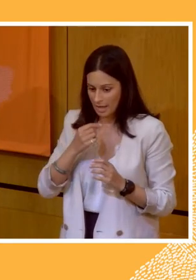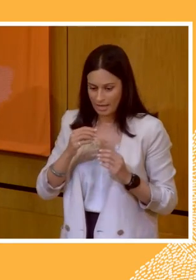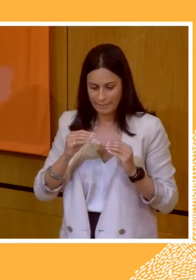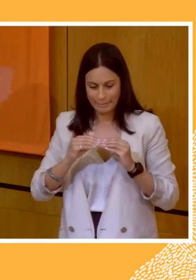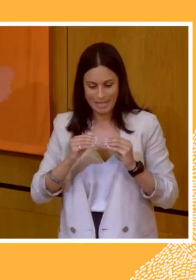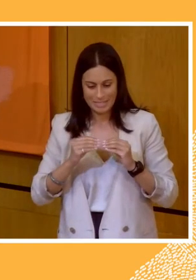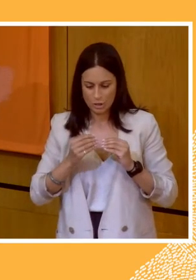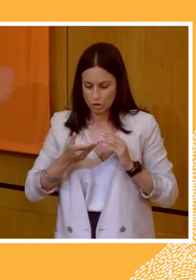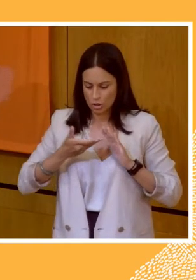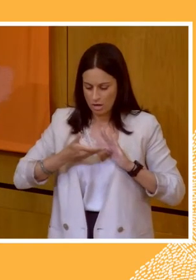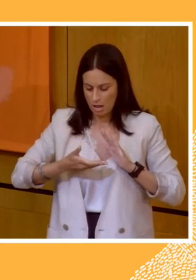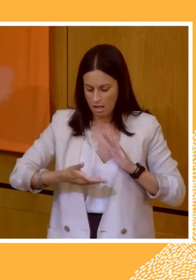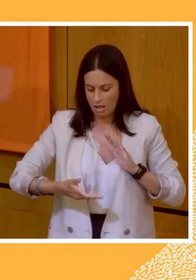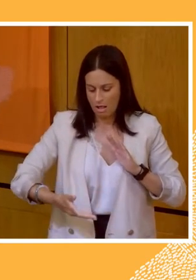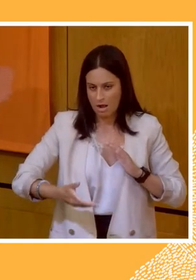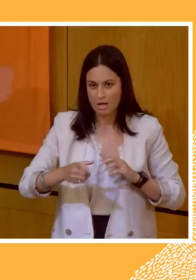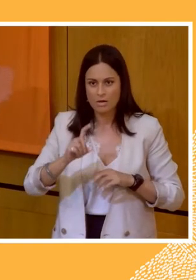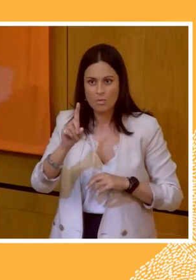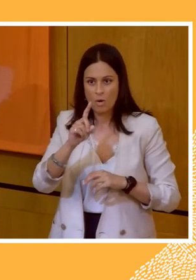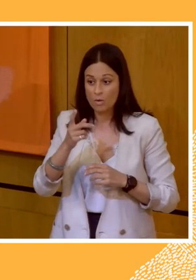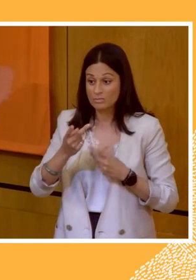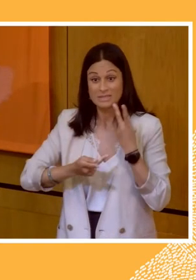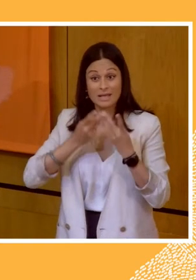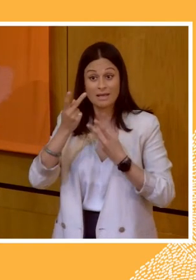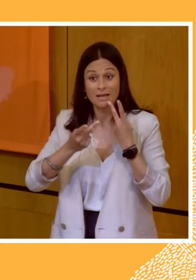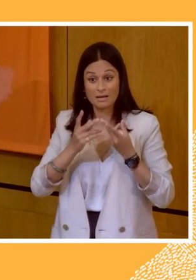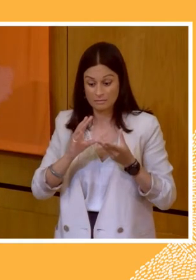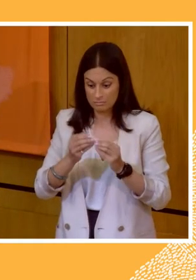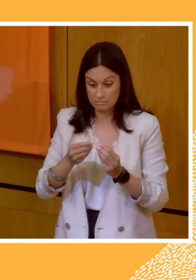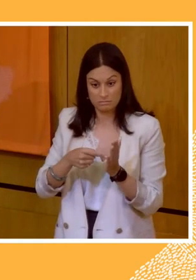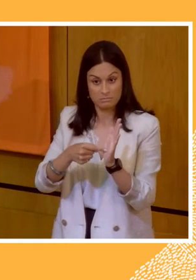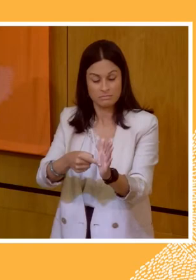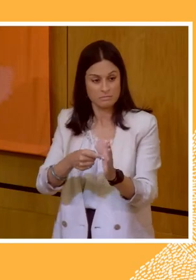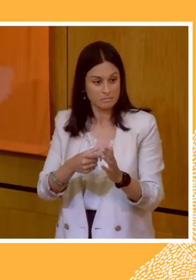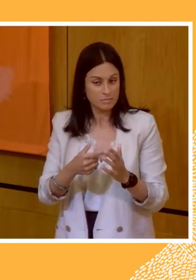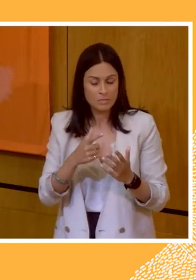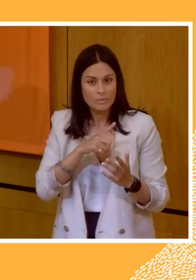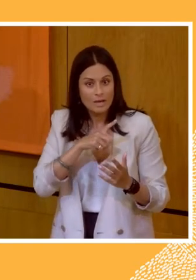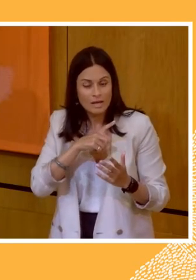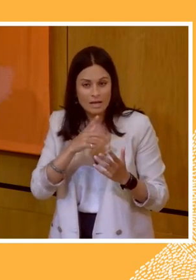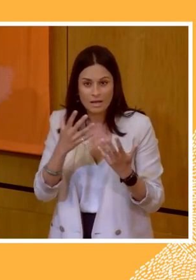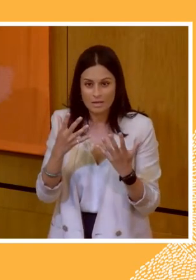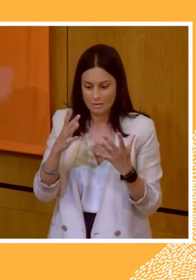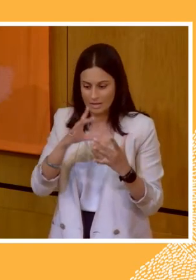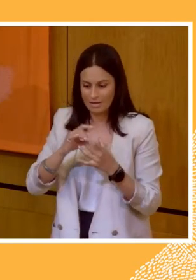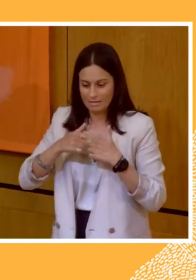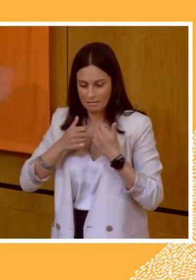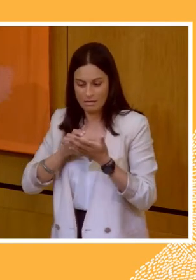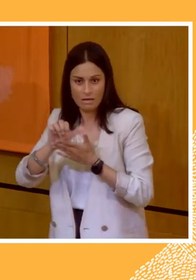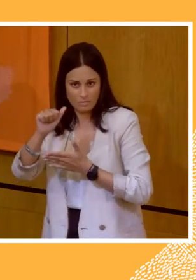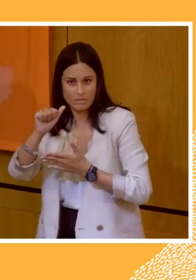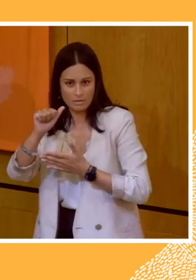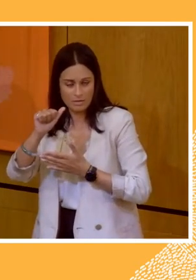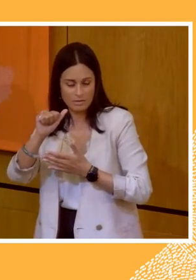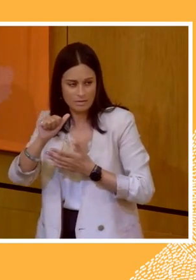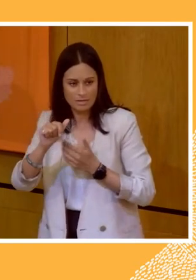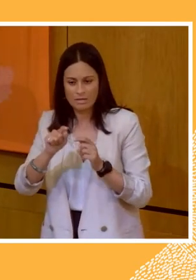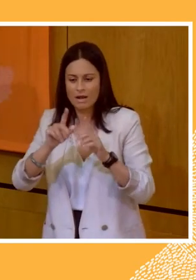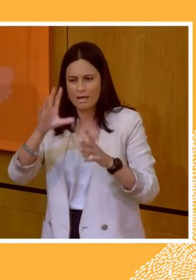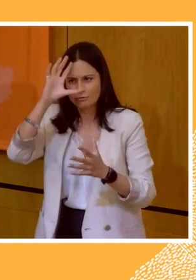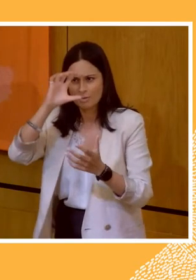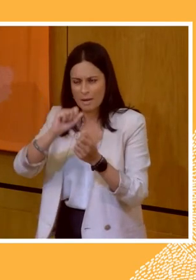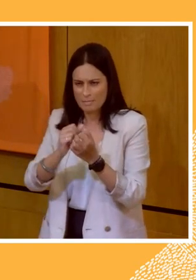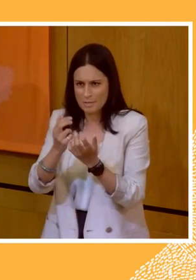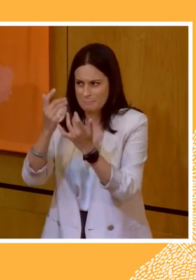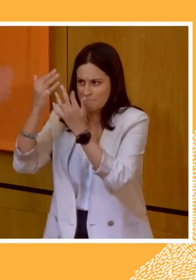message was through singing, as it was also part of our culture. Like I